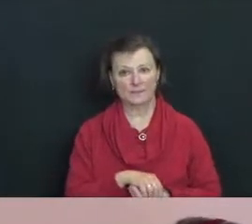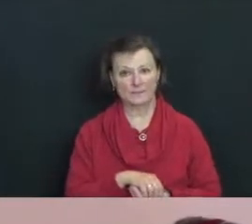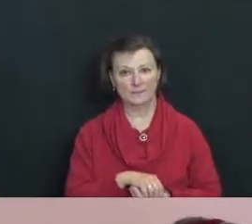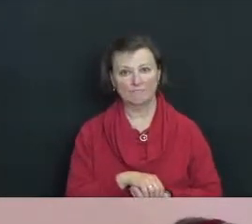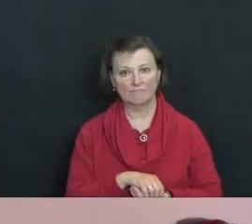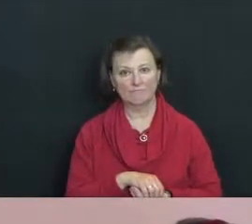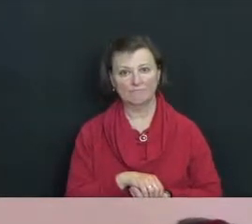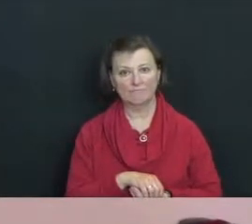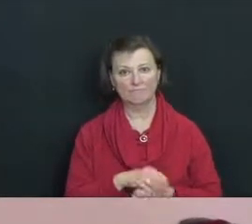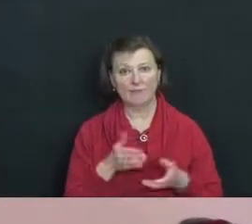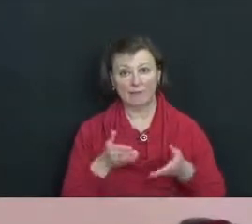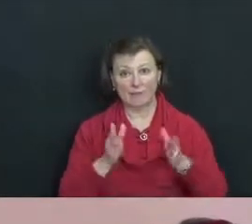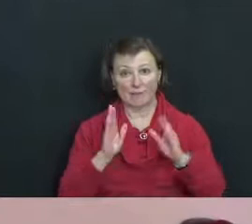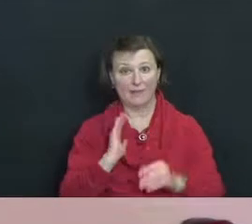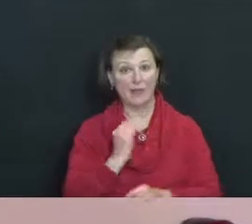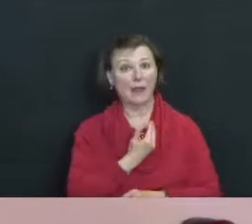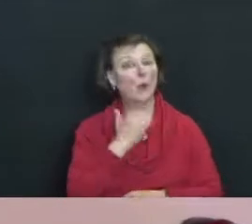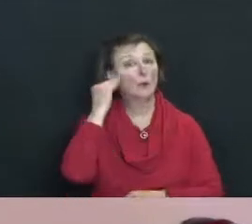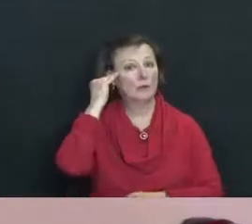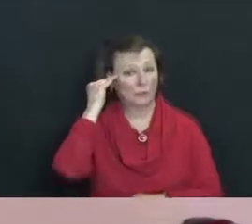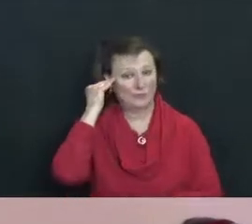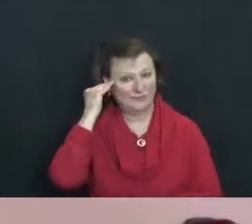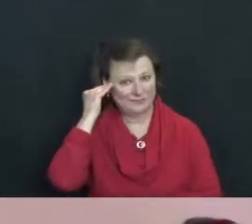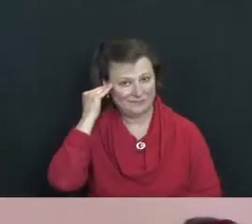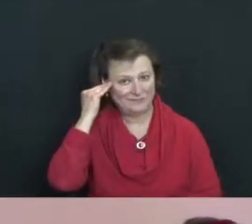Let our awareness of suffering